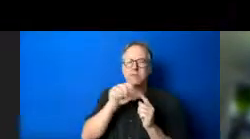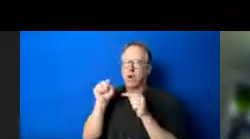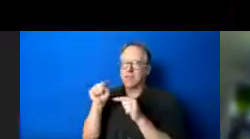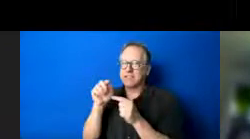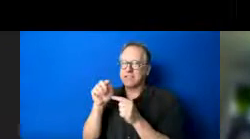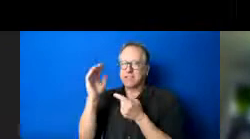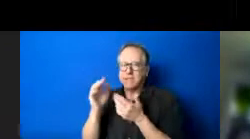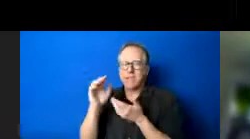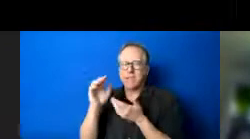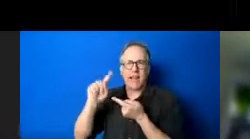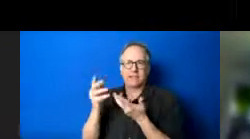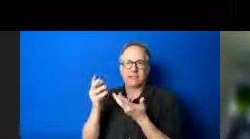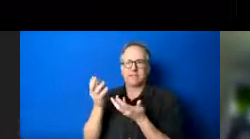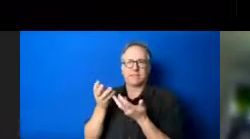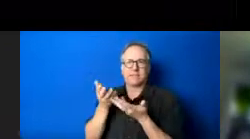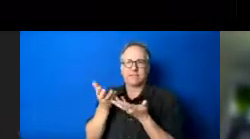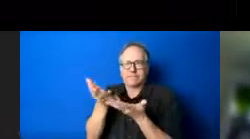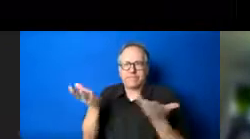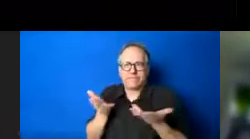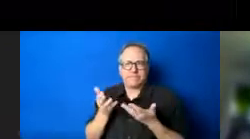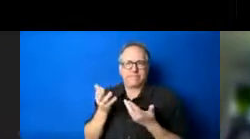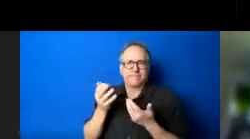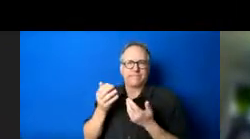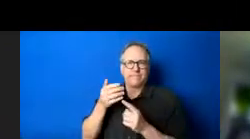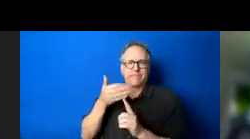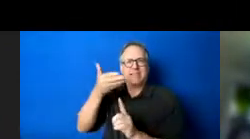less accessible in the next few months.